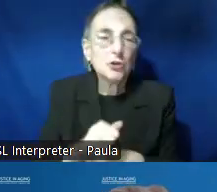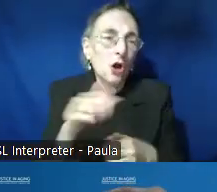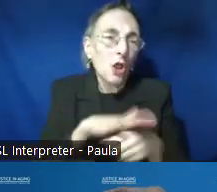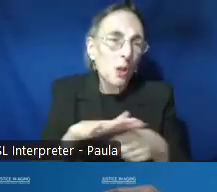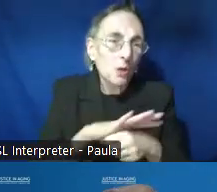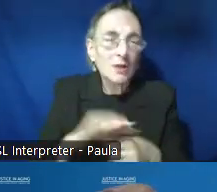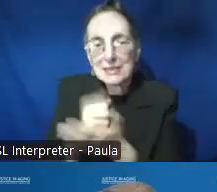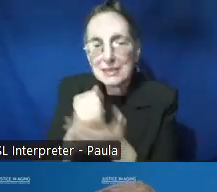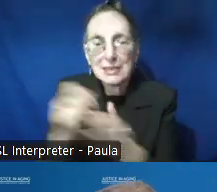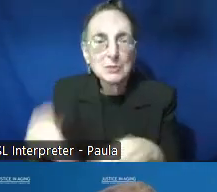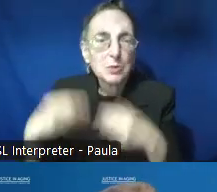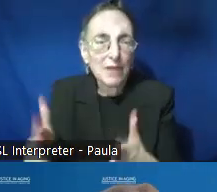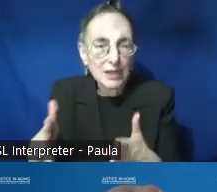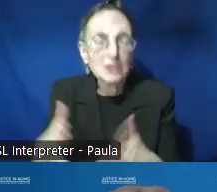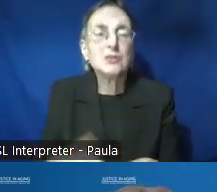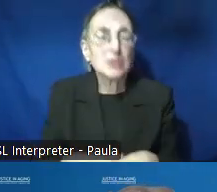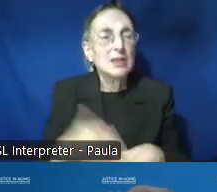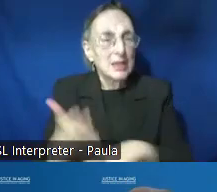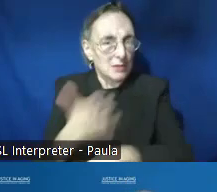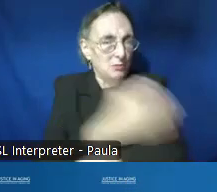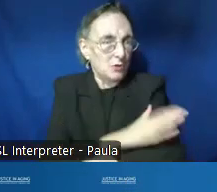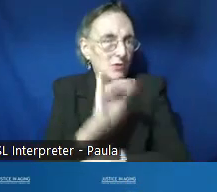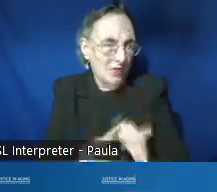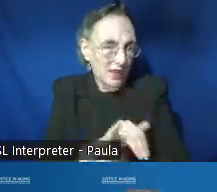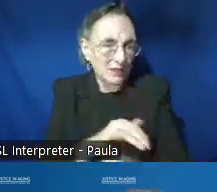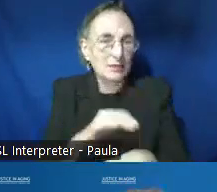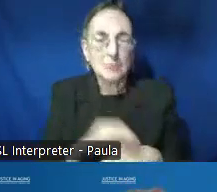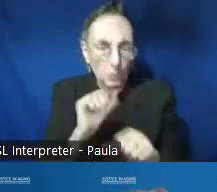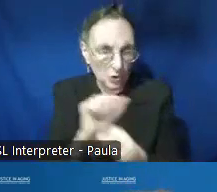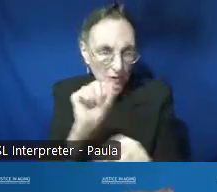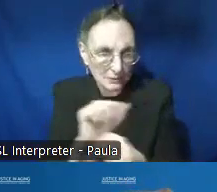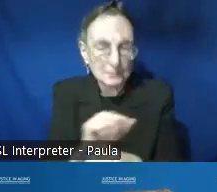enhance that, that effort? Next slide.